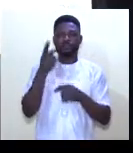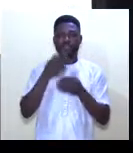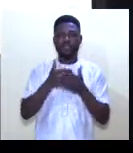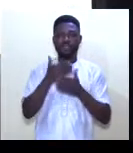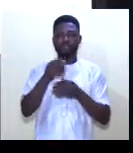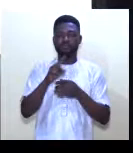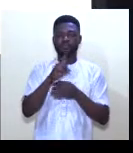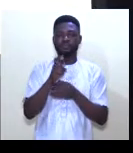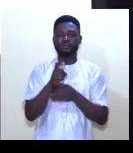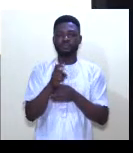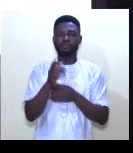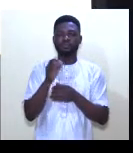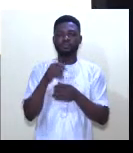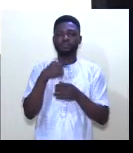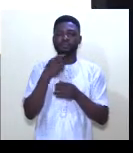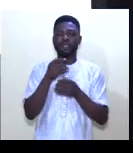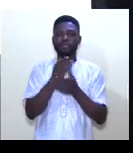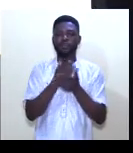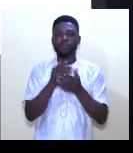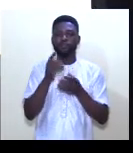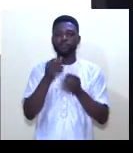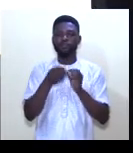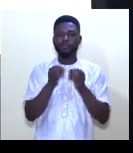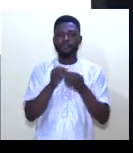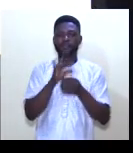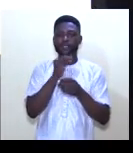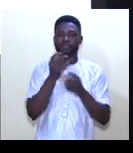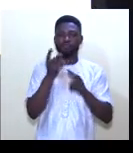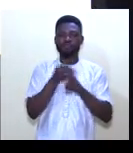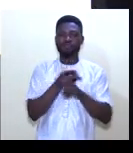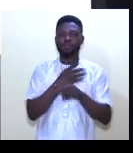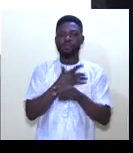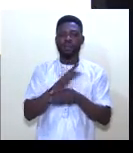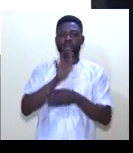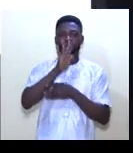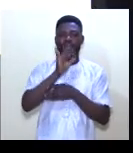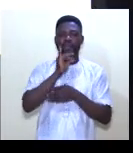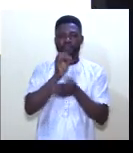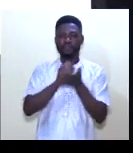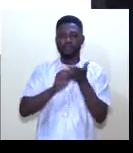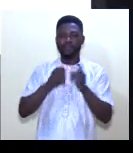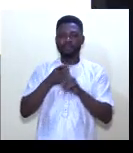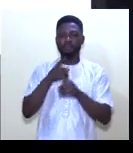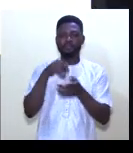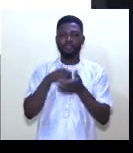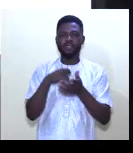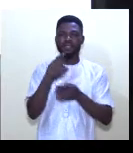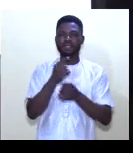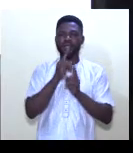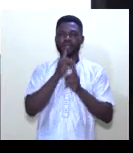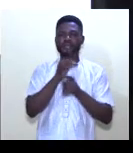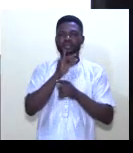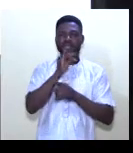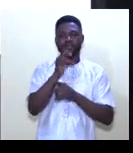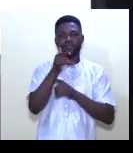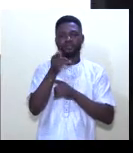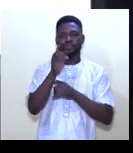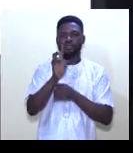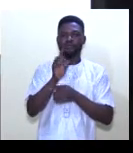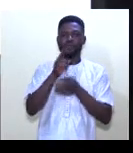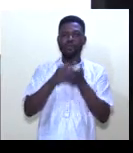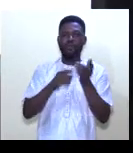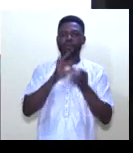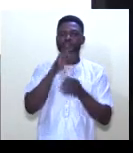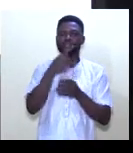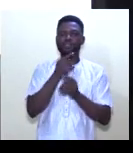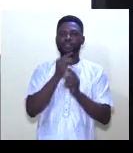Let's see what the next question is saying. Now this says a certain number is doubled and 5 is subtracted from it. The answer is